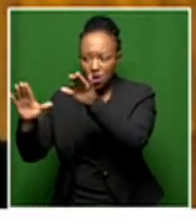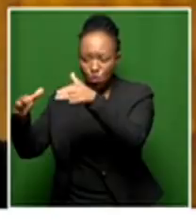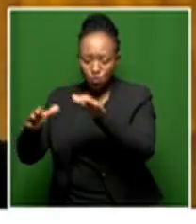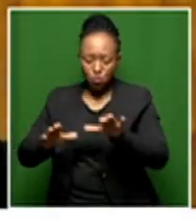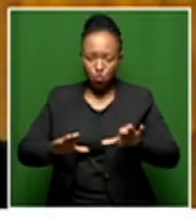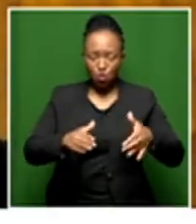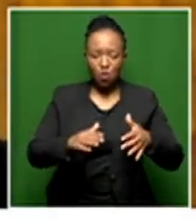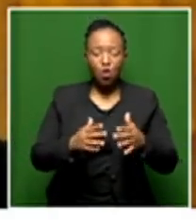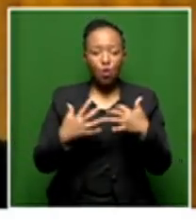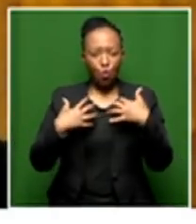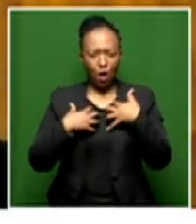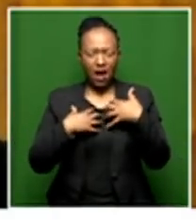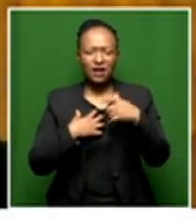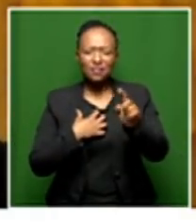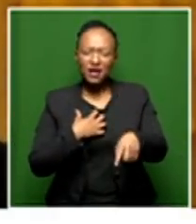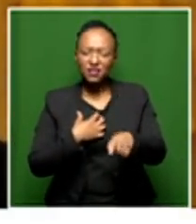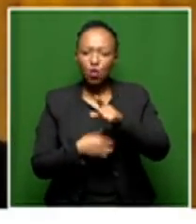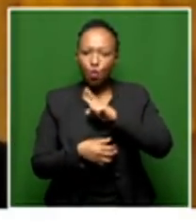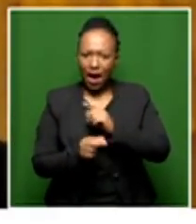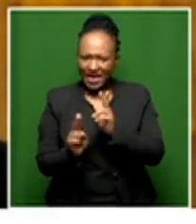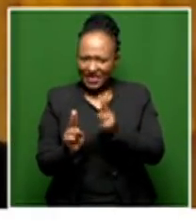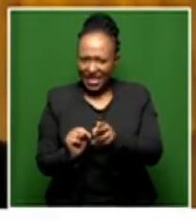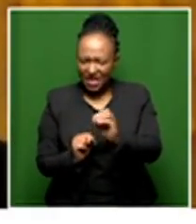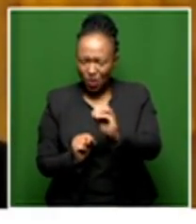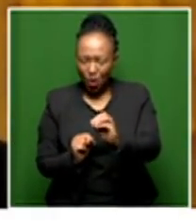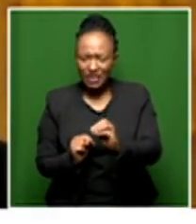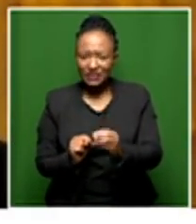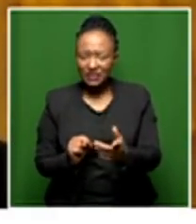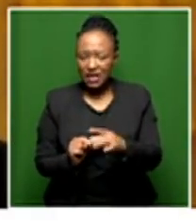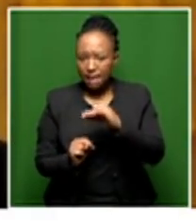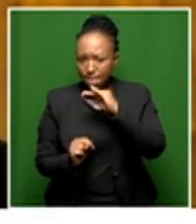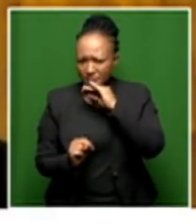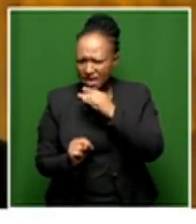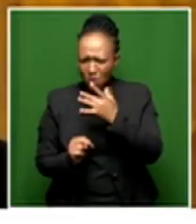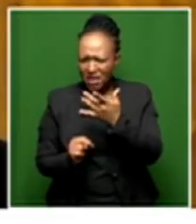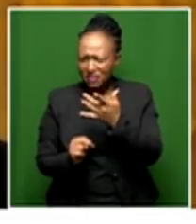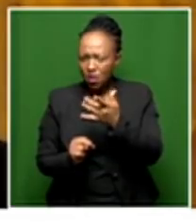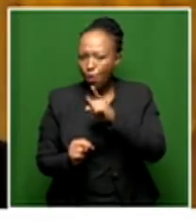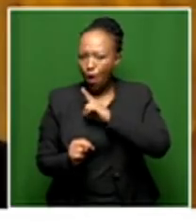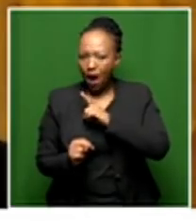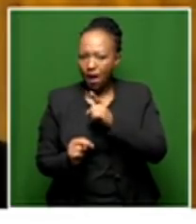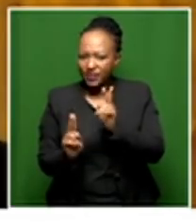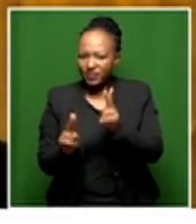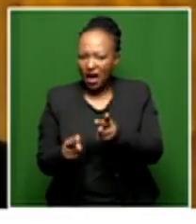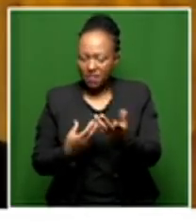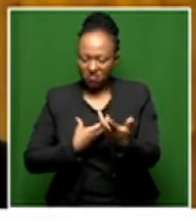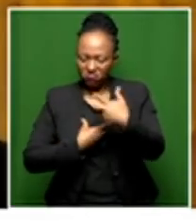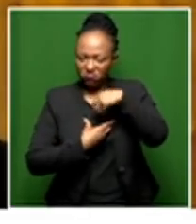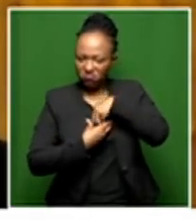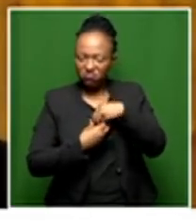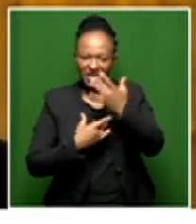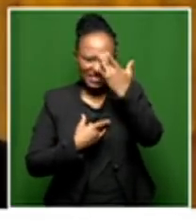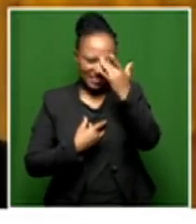worry about. And, I mean, the fact that there are deaths, are they due to comorbidities, or are they genuinely